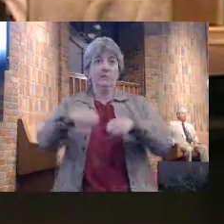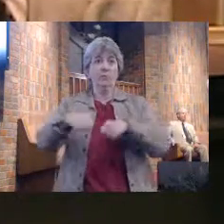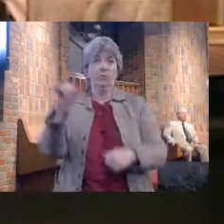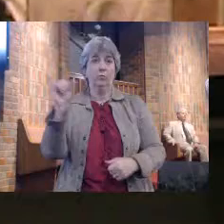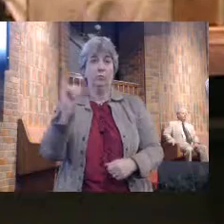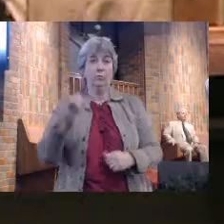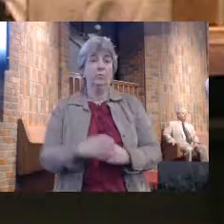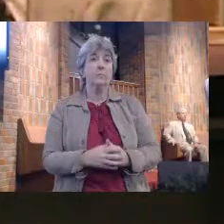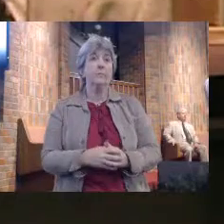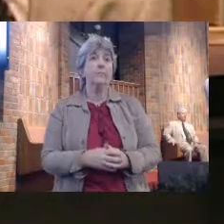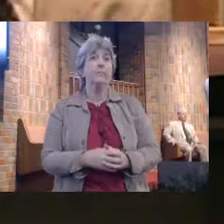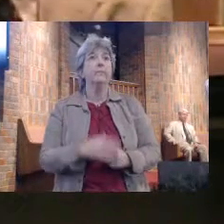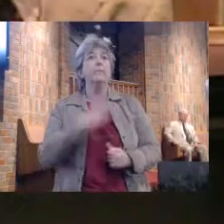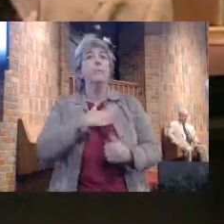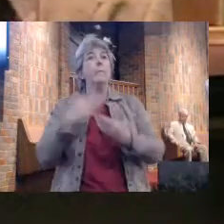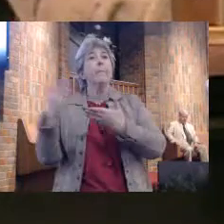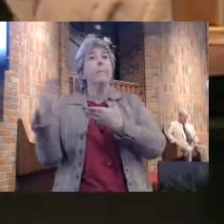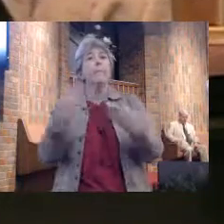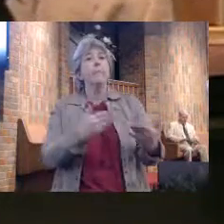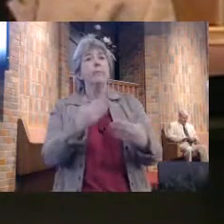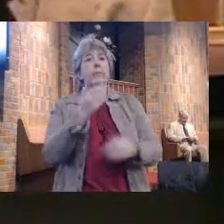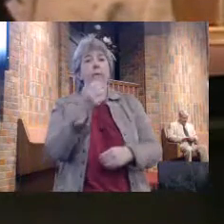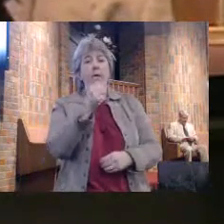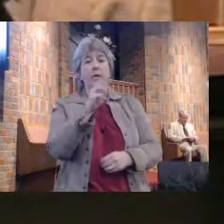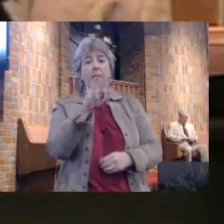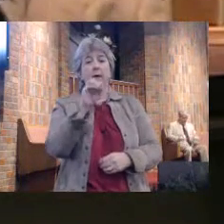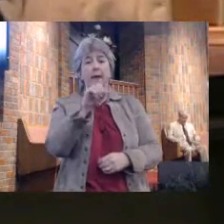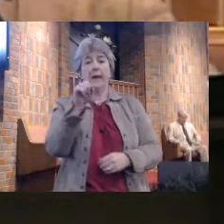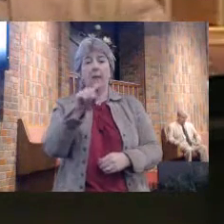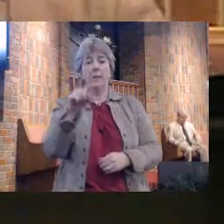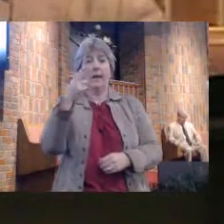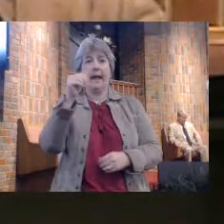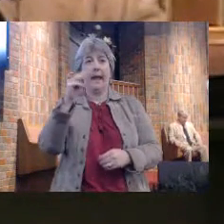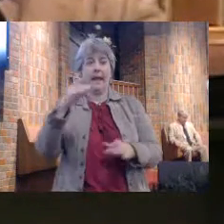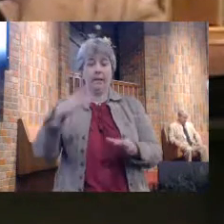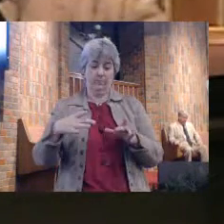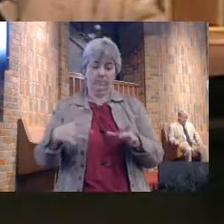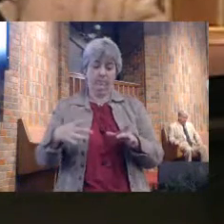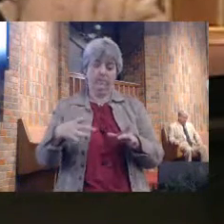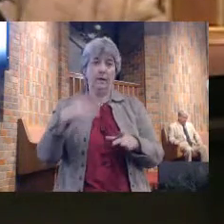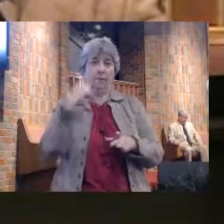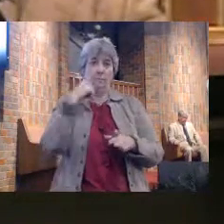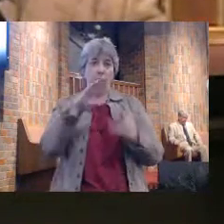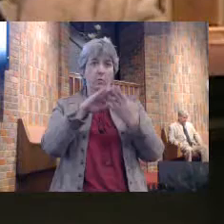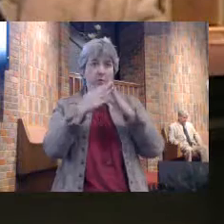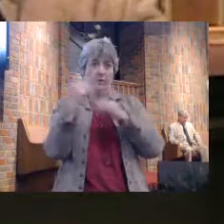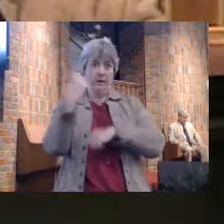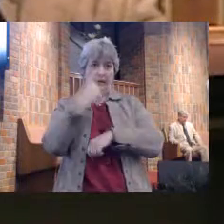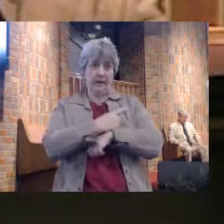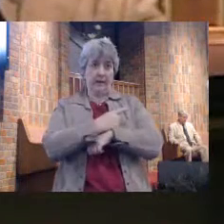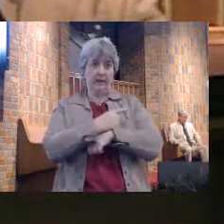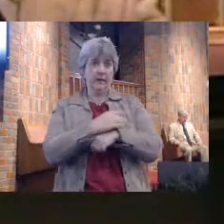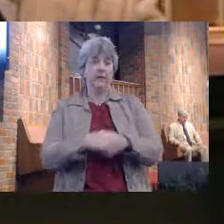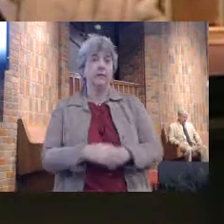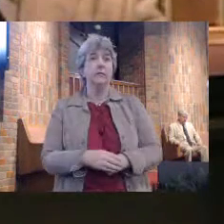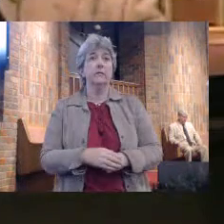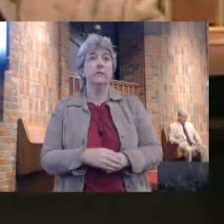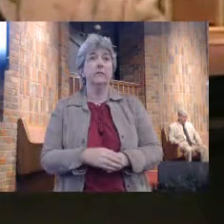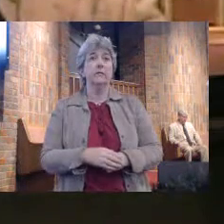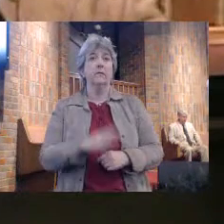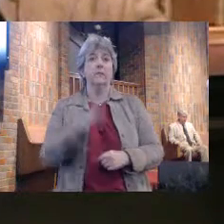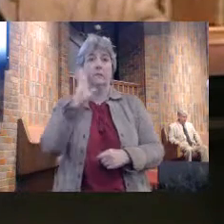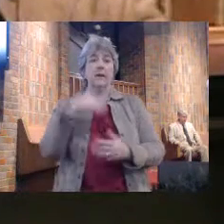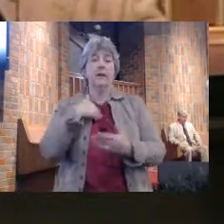The food item for this week is 16-ounce canned ham for our community day as we prepare for that. Congregational singing at